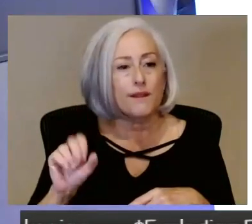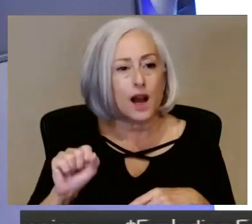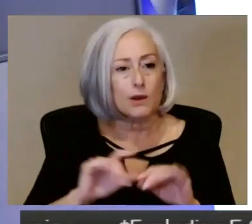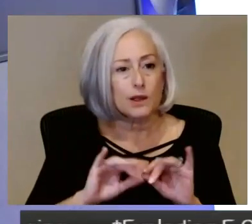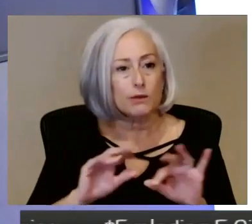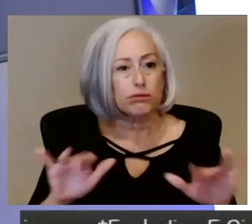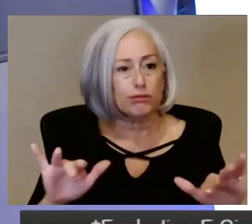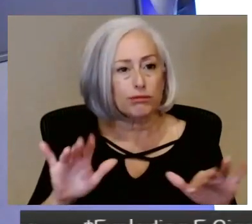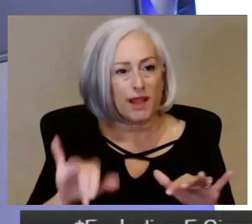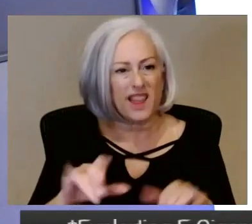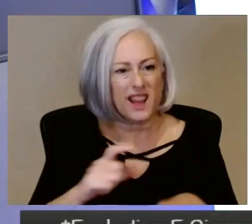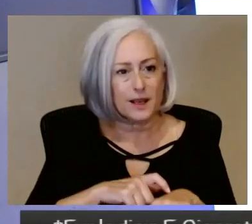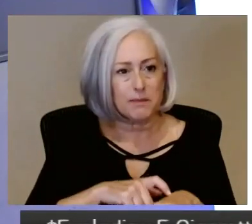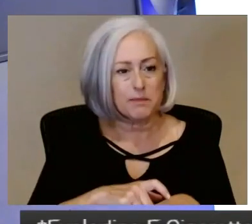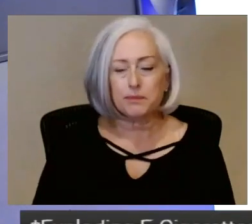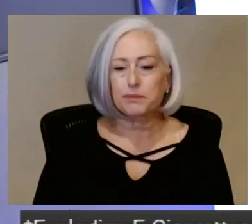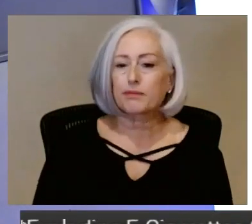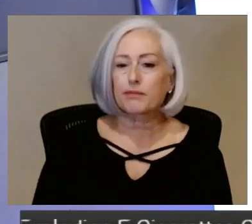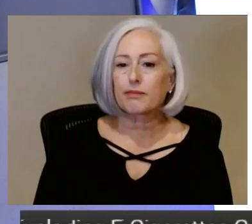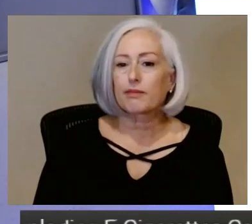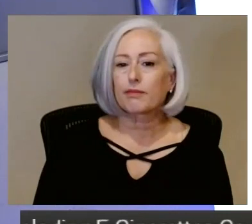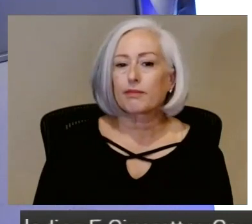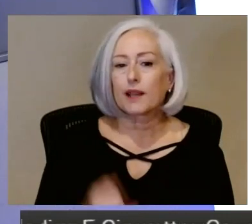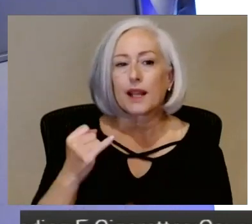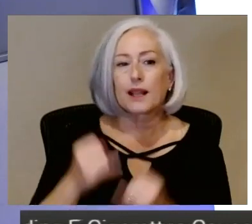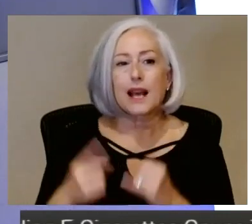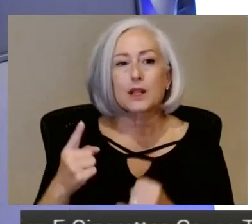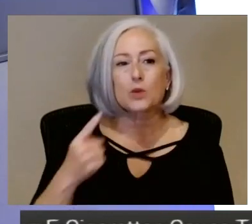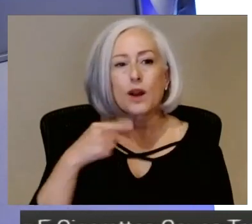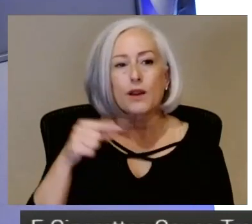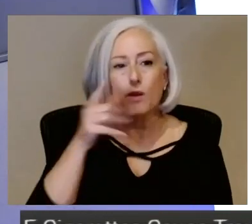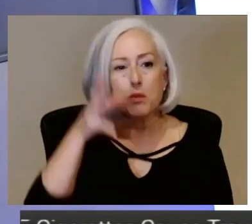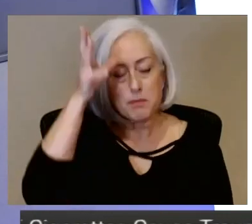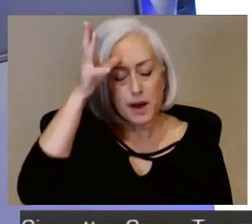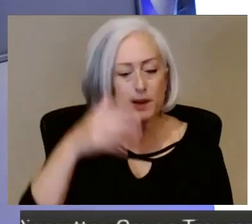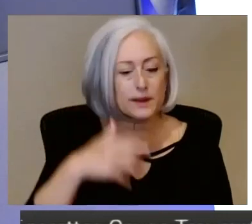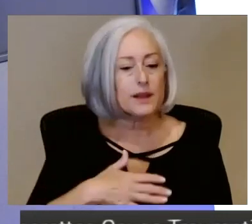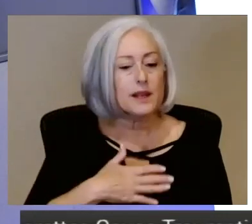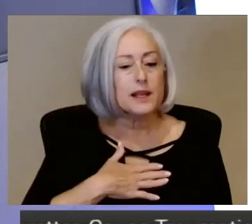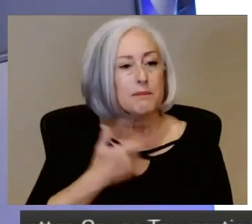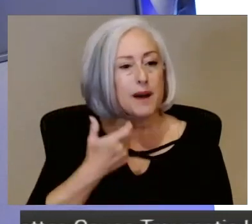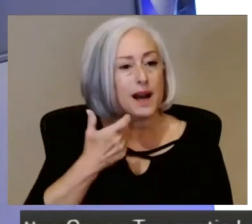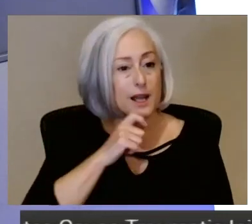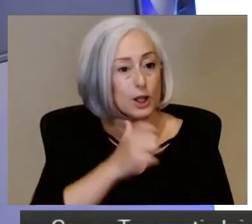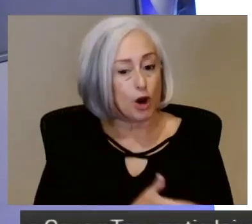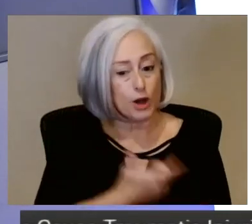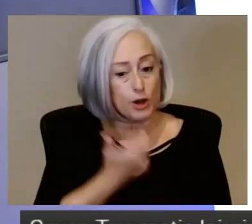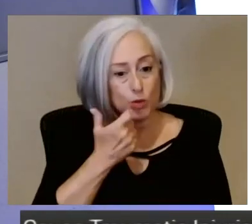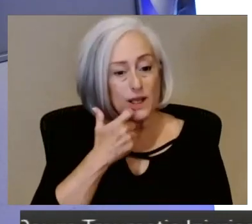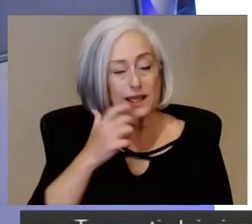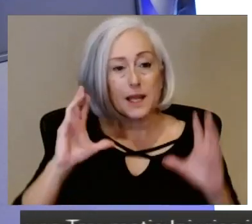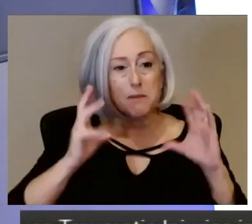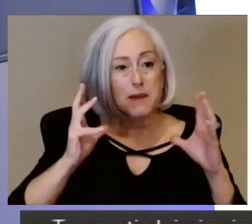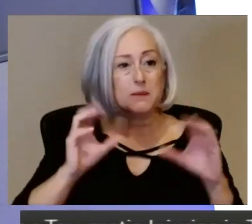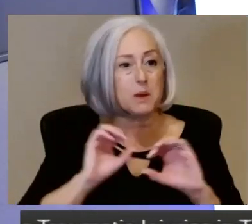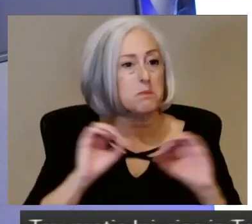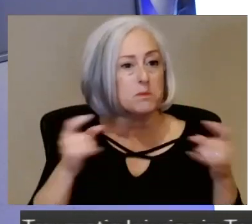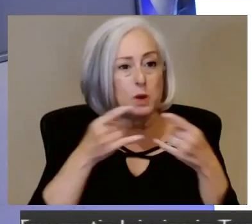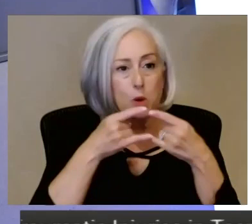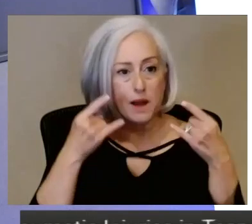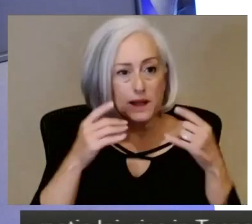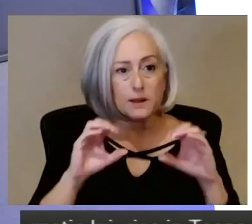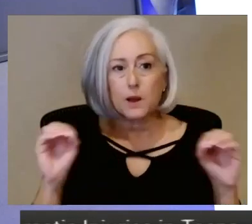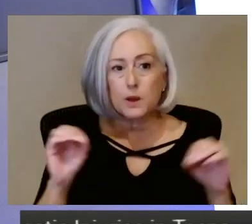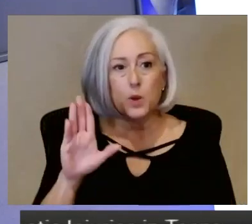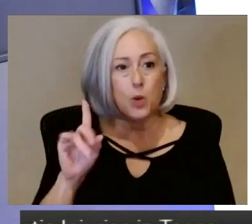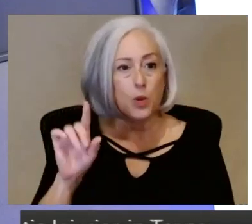ask this last one for parents. My daughter just started playing basketball with other girls her age. Nobody masks. She hasn't been boosted yet. What should